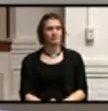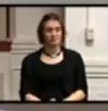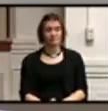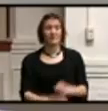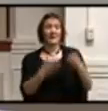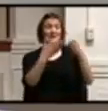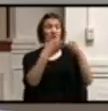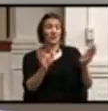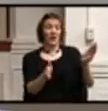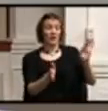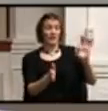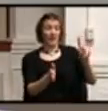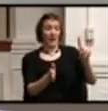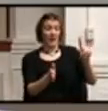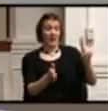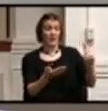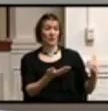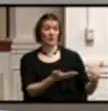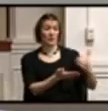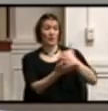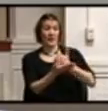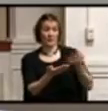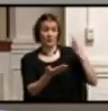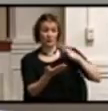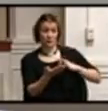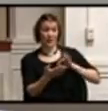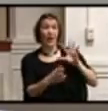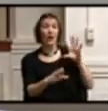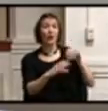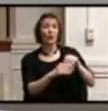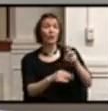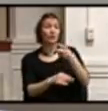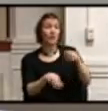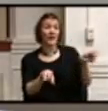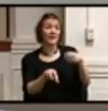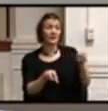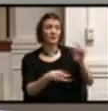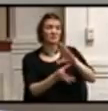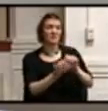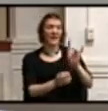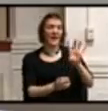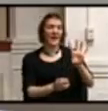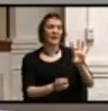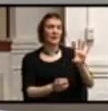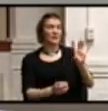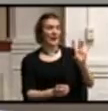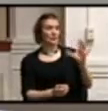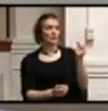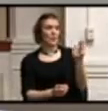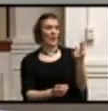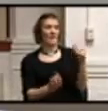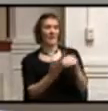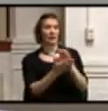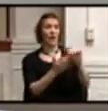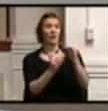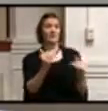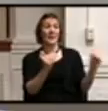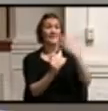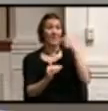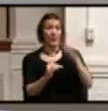general fund revenues, including transfers, were approximately $812,000 better than